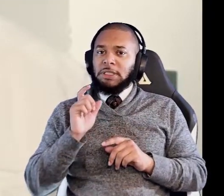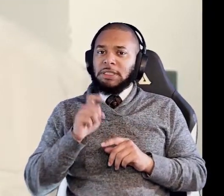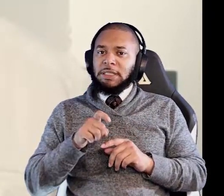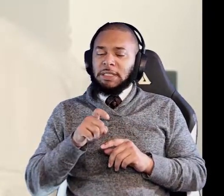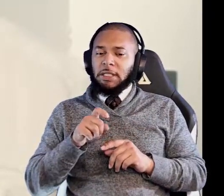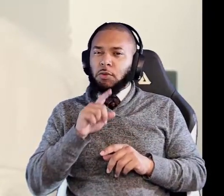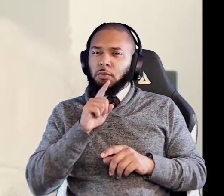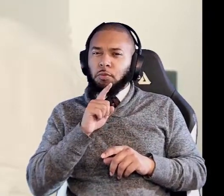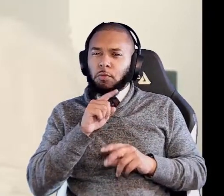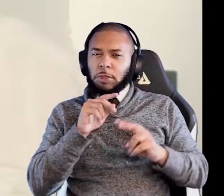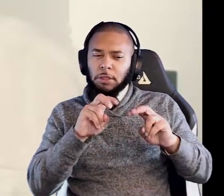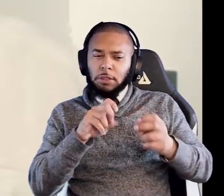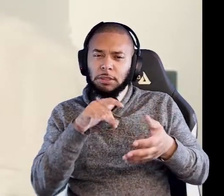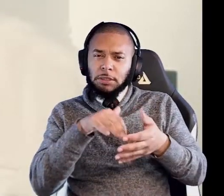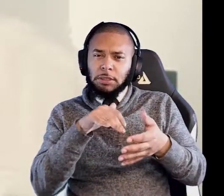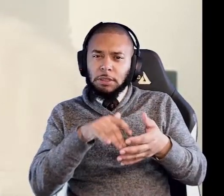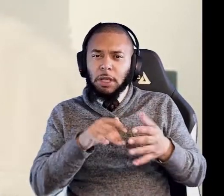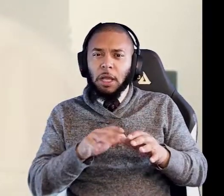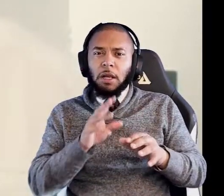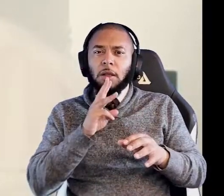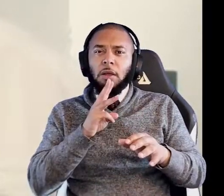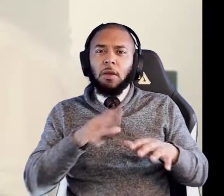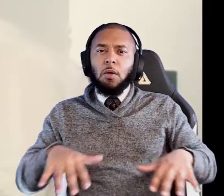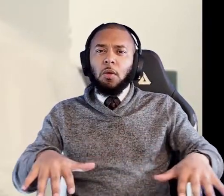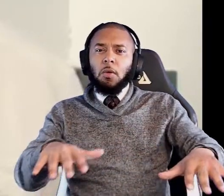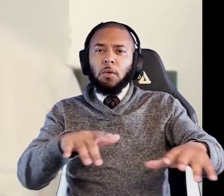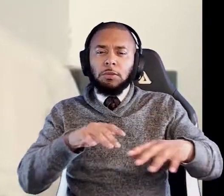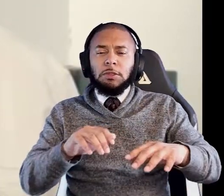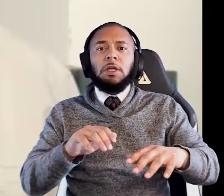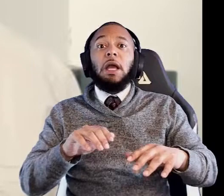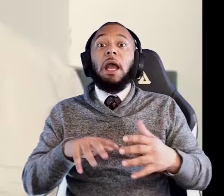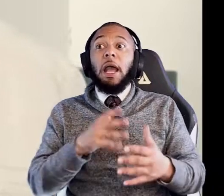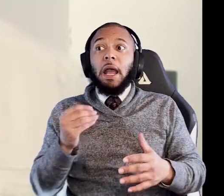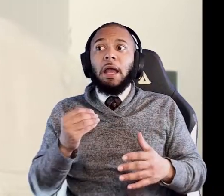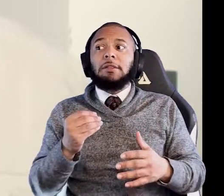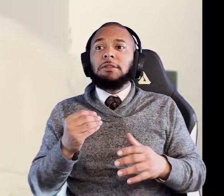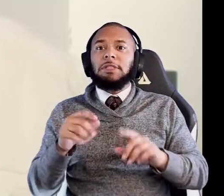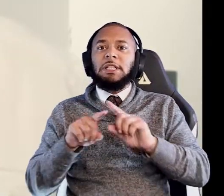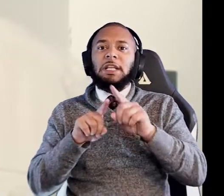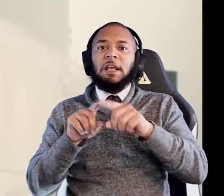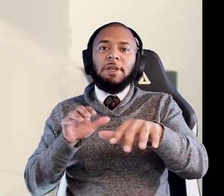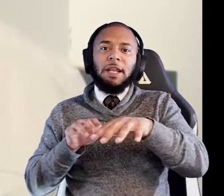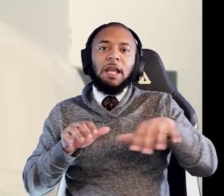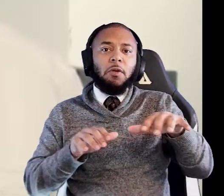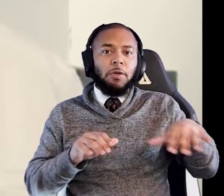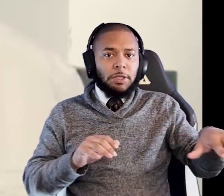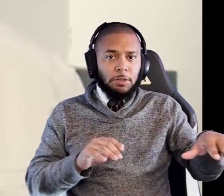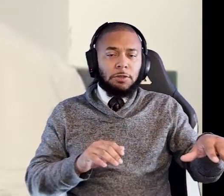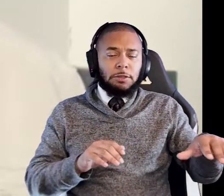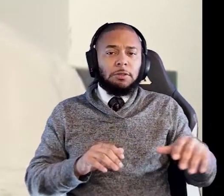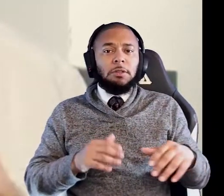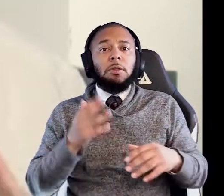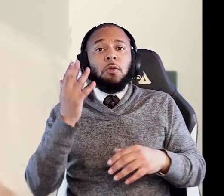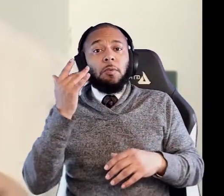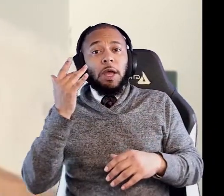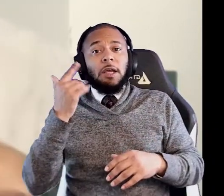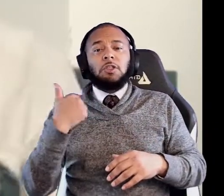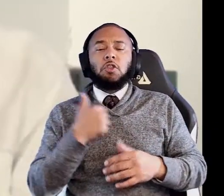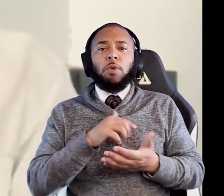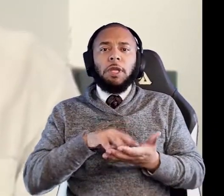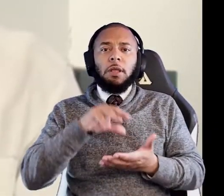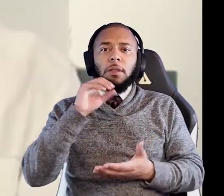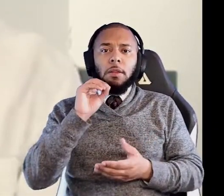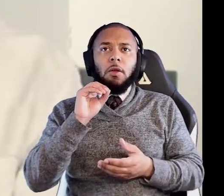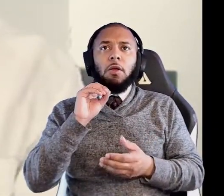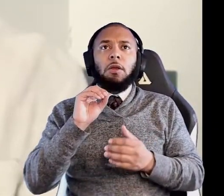at the oceans and get to know them and some of the features of saltwater a little bit more in detail so that we can learn a little bit more